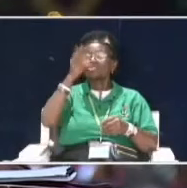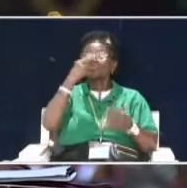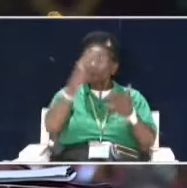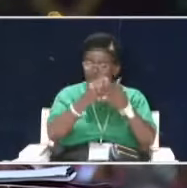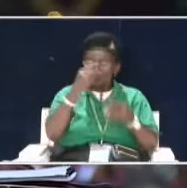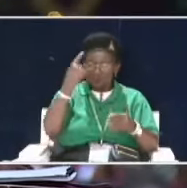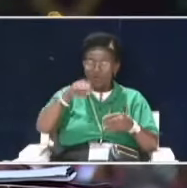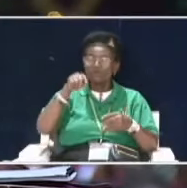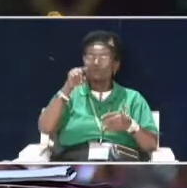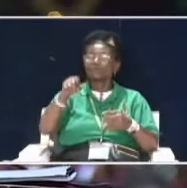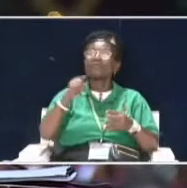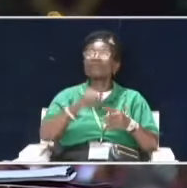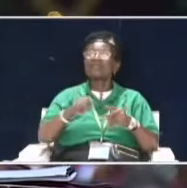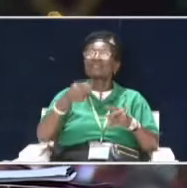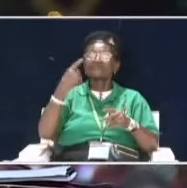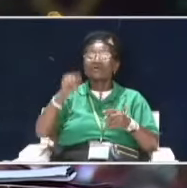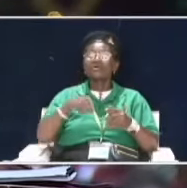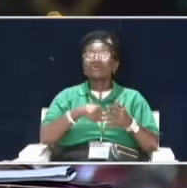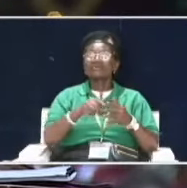But for this case,